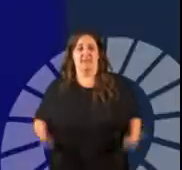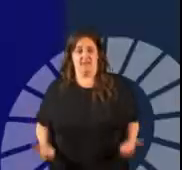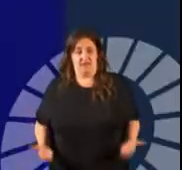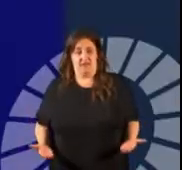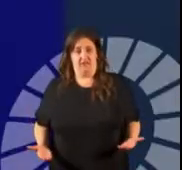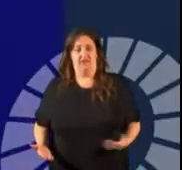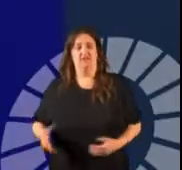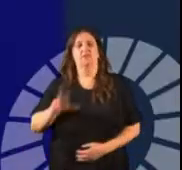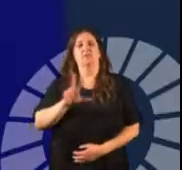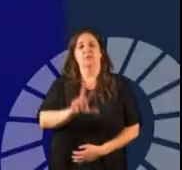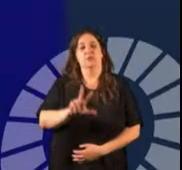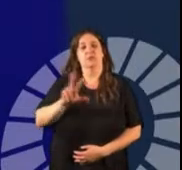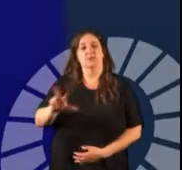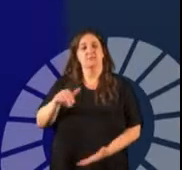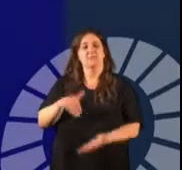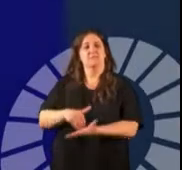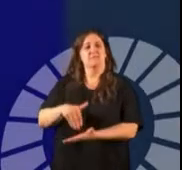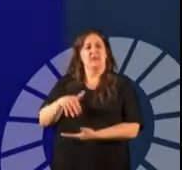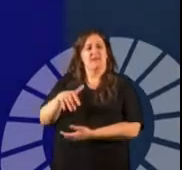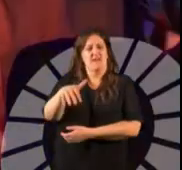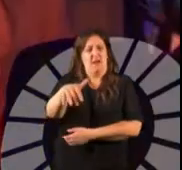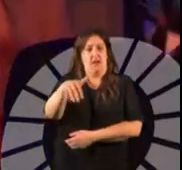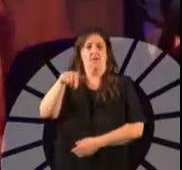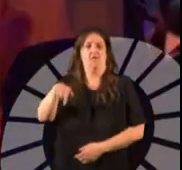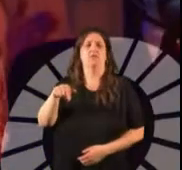these actors.